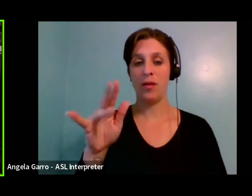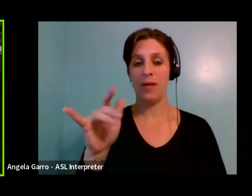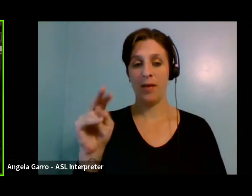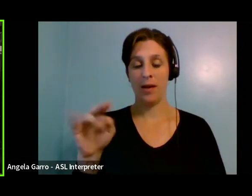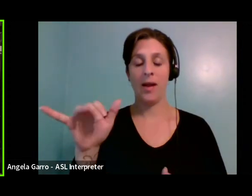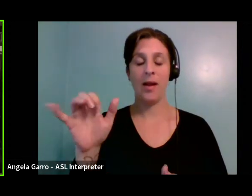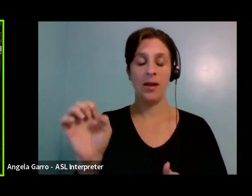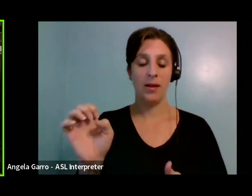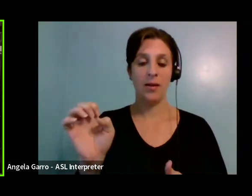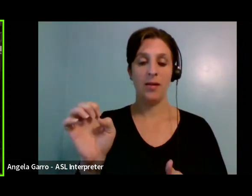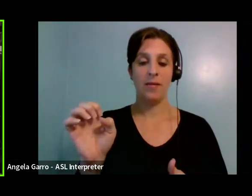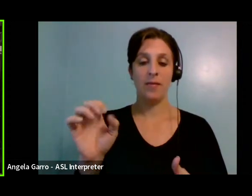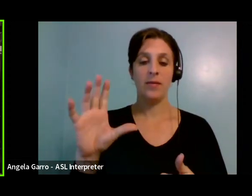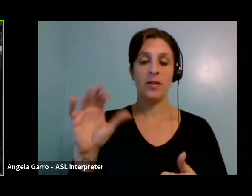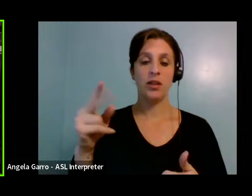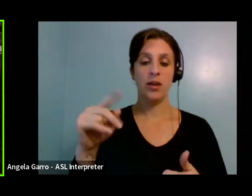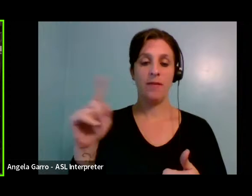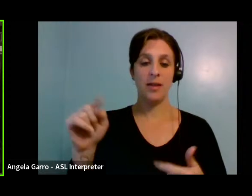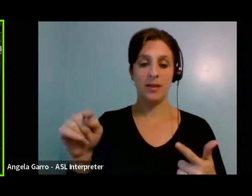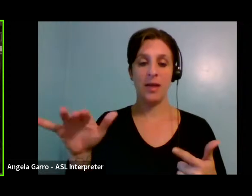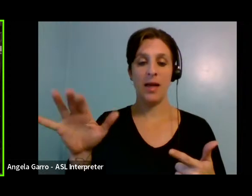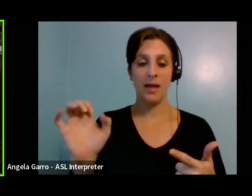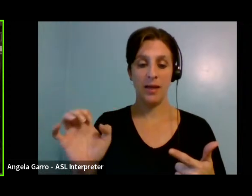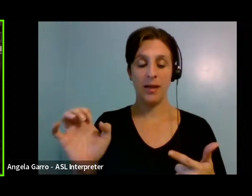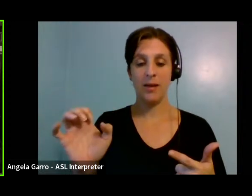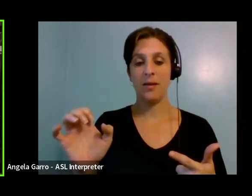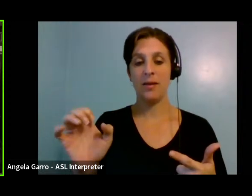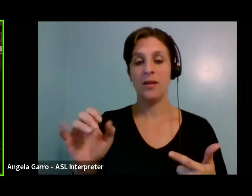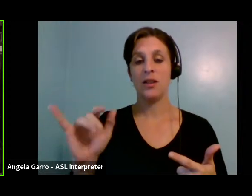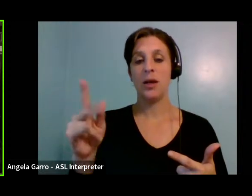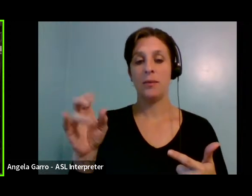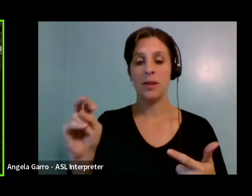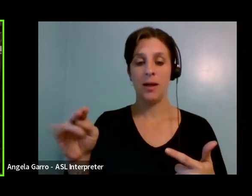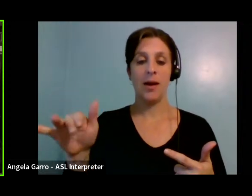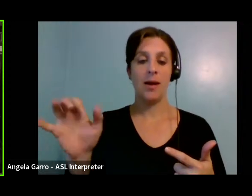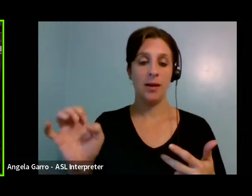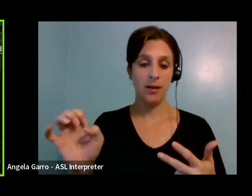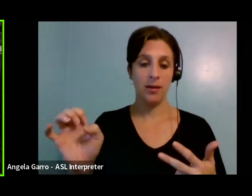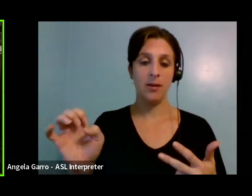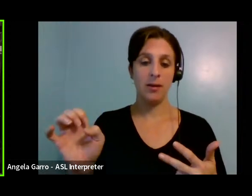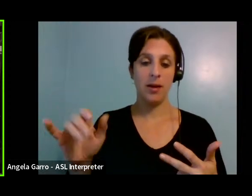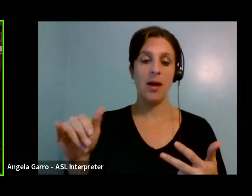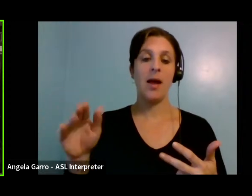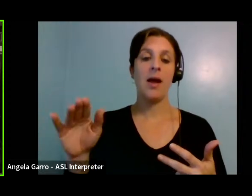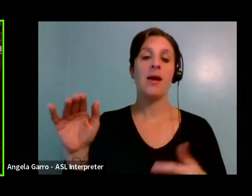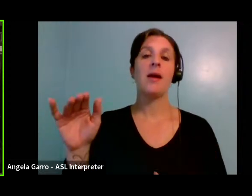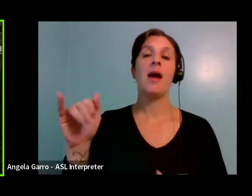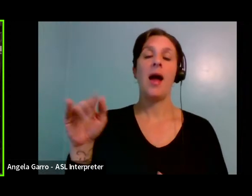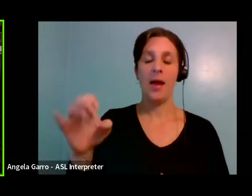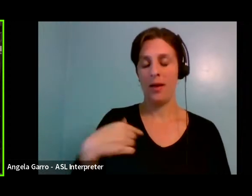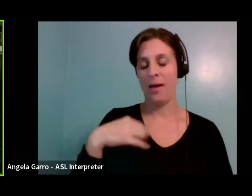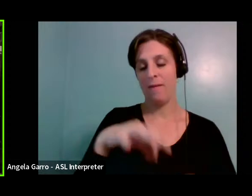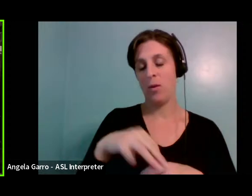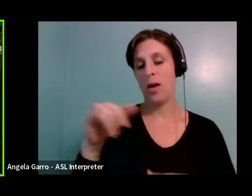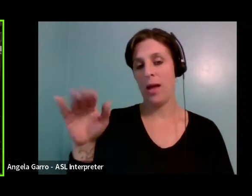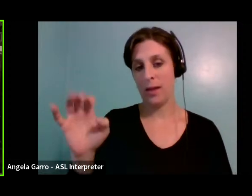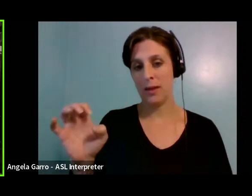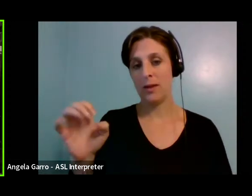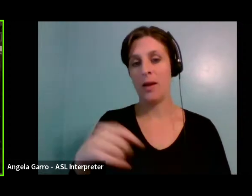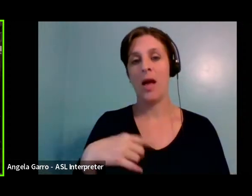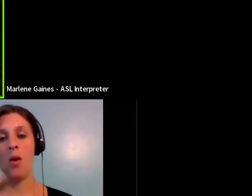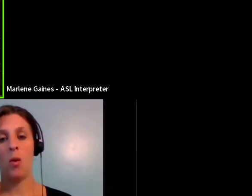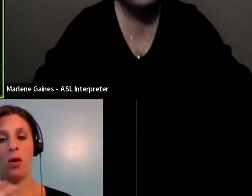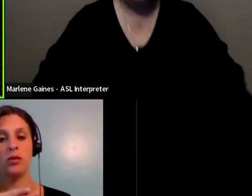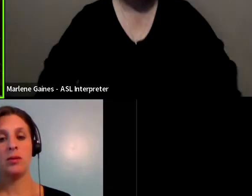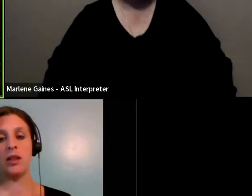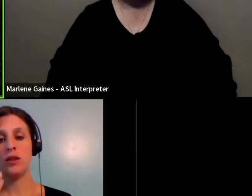Aye. Trustee Chavez. Aye. Trustee Jacobson. Aye. Trustee Land. Aye. And I vote aye. I just wanted to mention